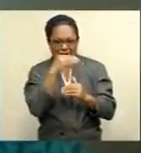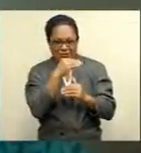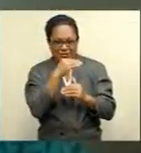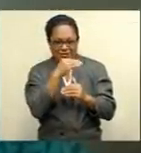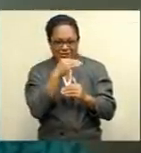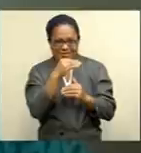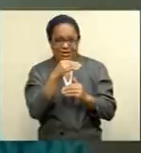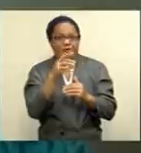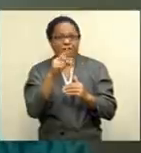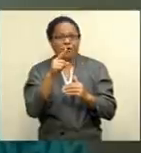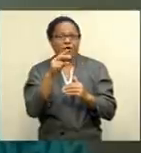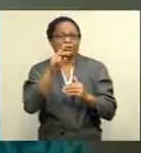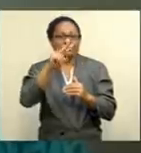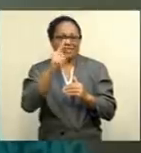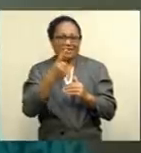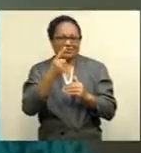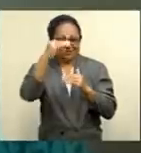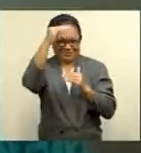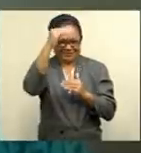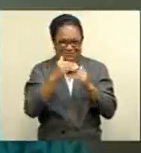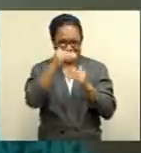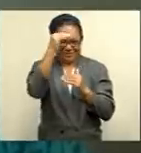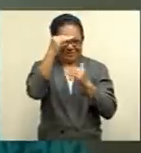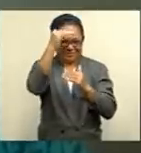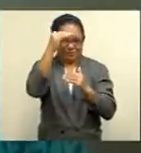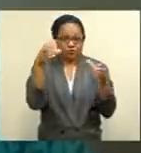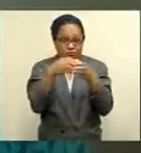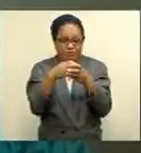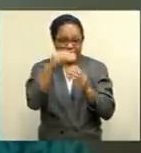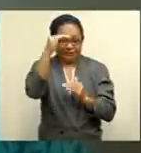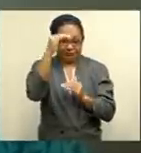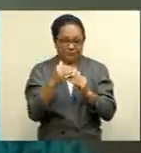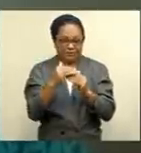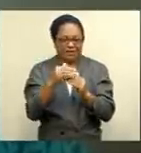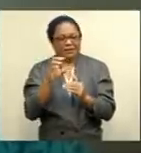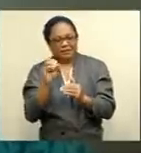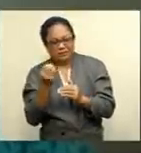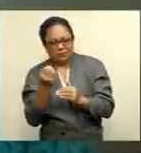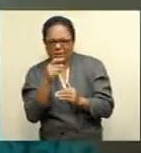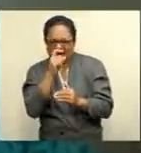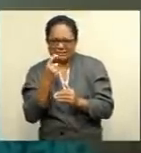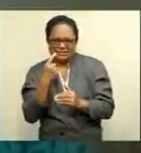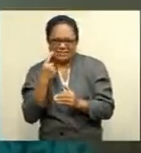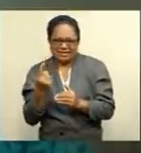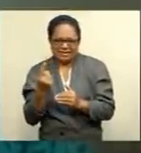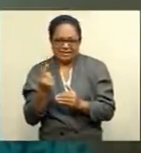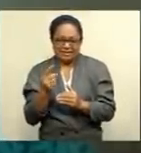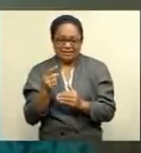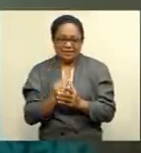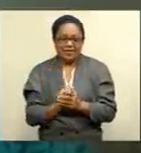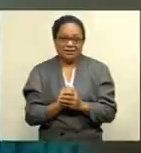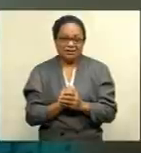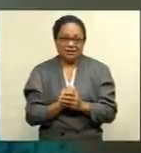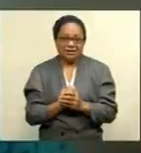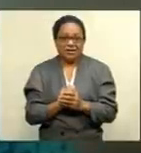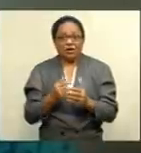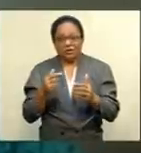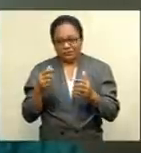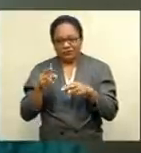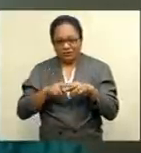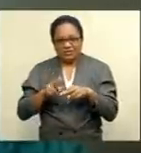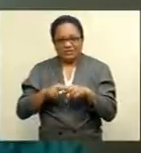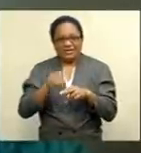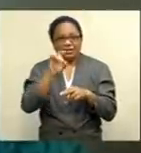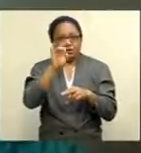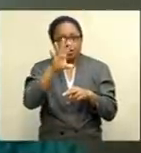were in the rankings. So it is a little bit of a stretch to say it's in the top 10%